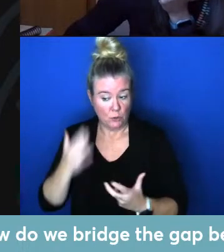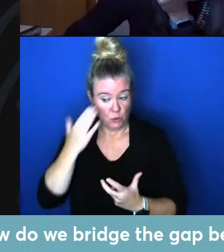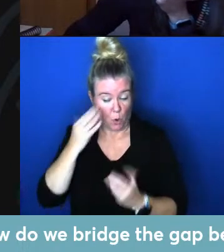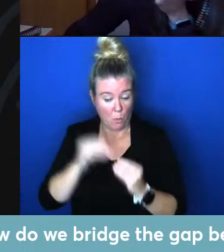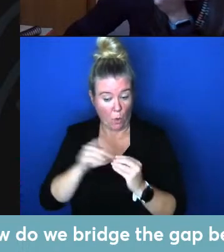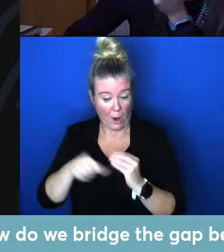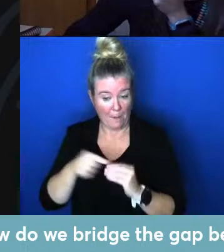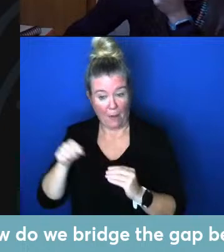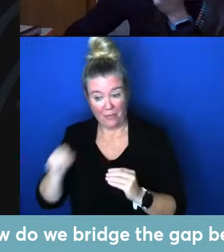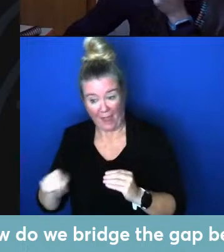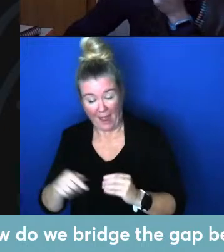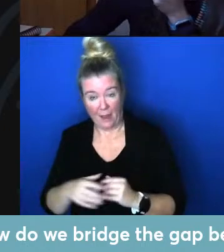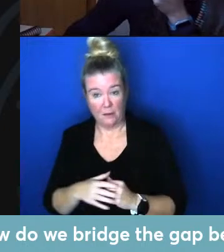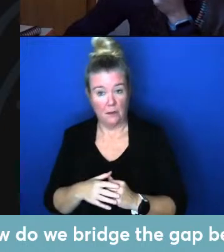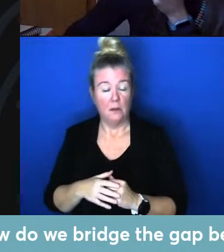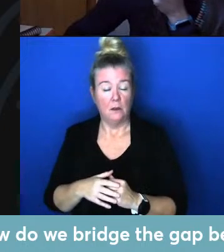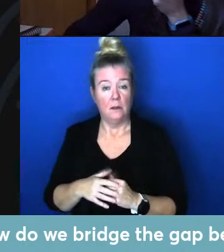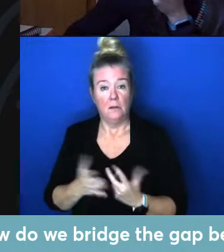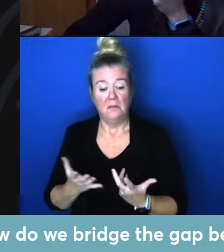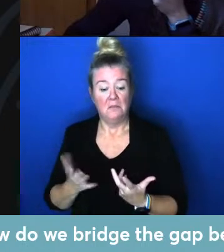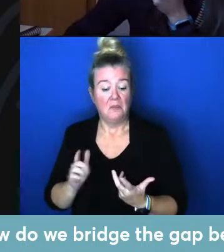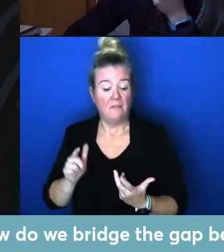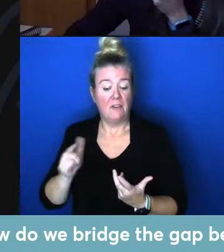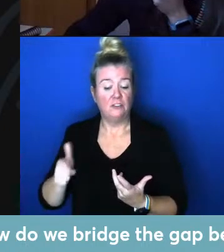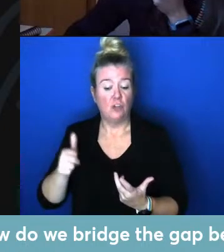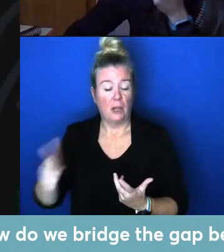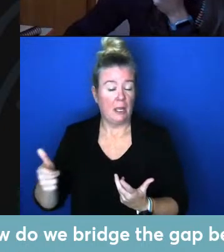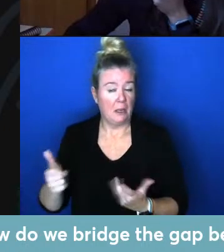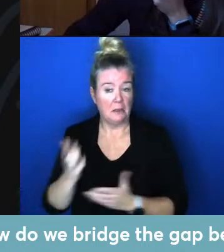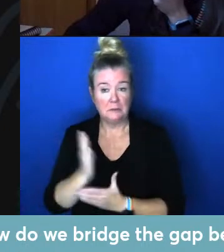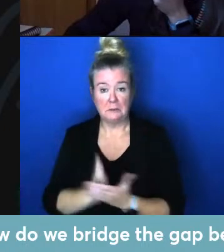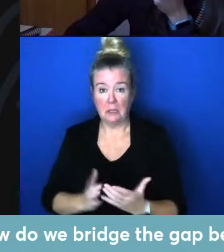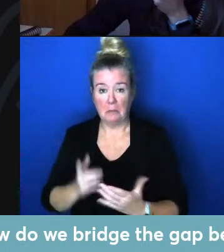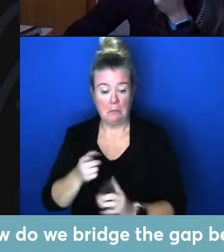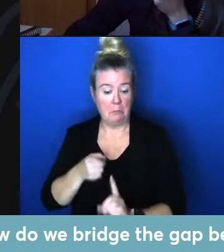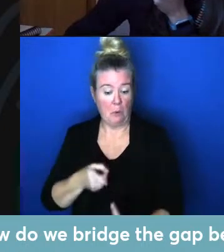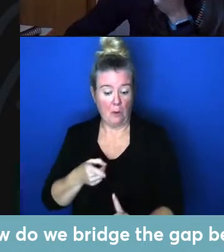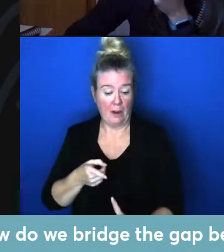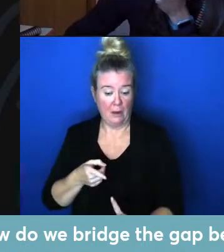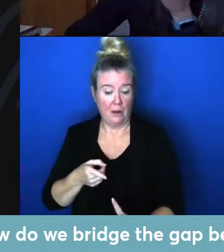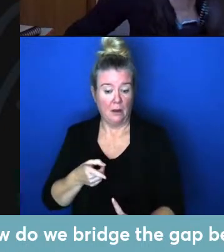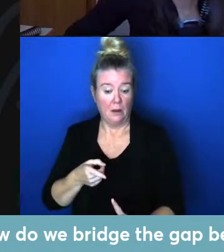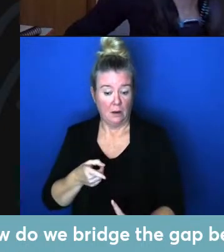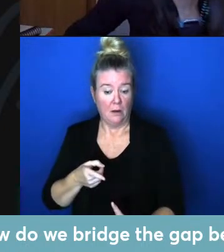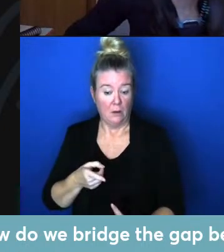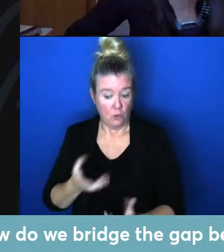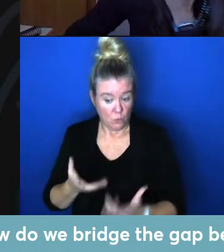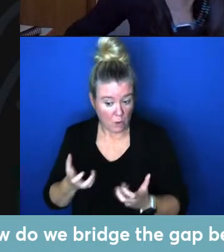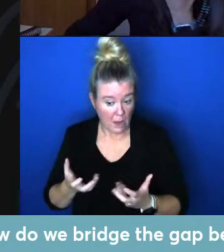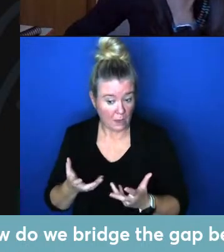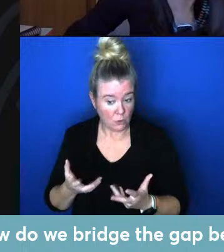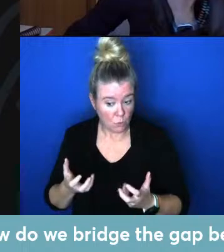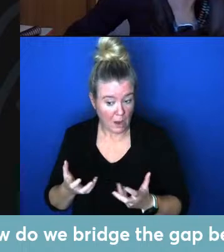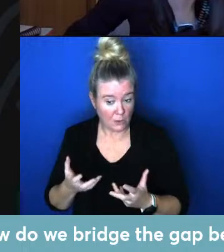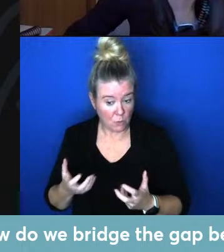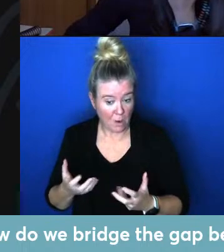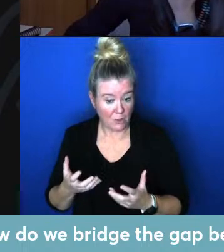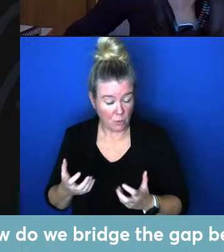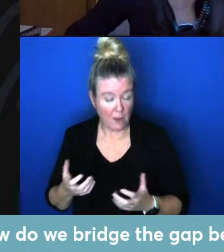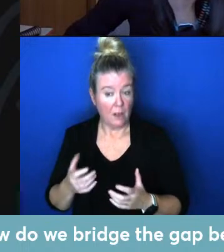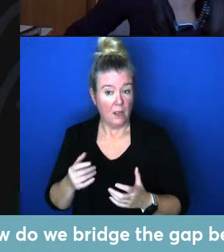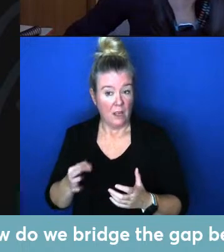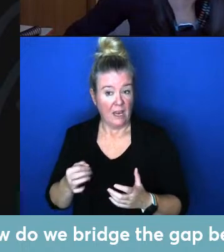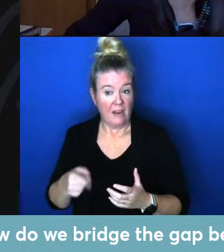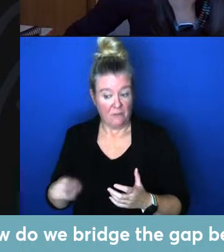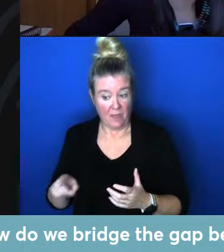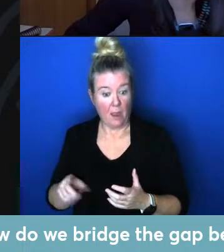about that? And eventually at some point that fishing reel and your bait does end up getting